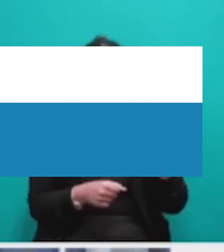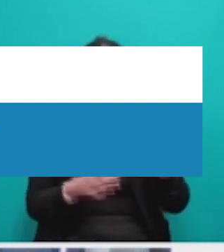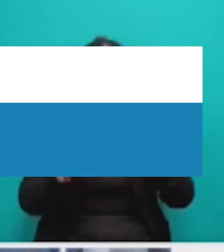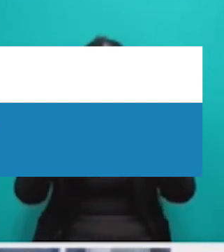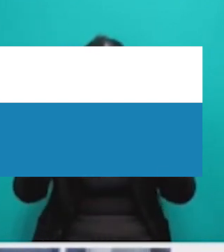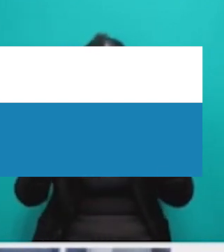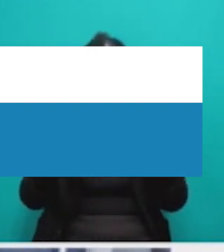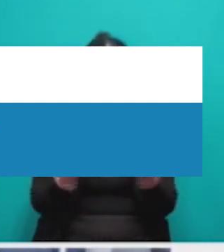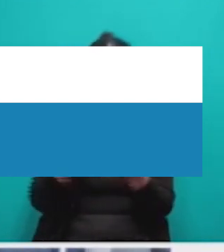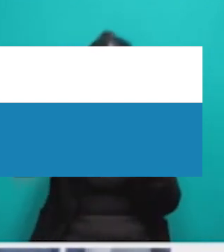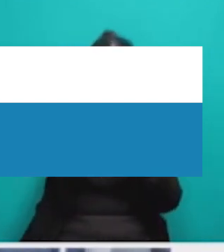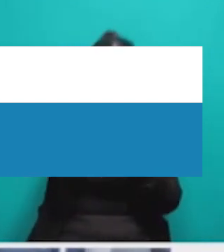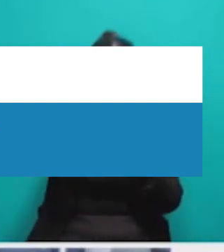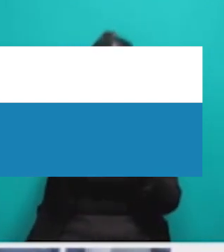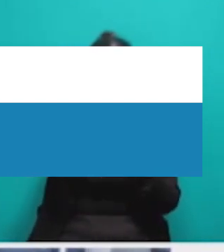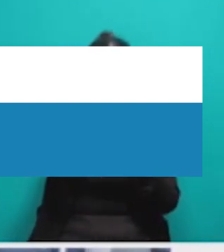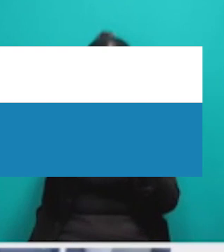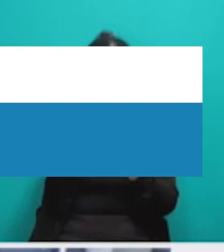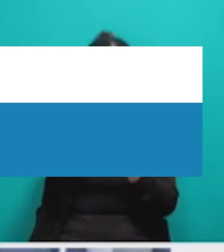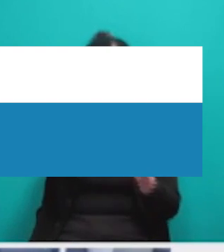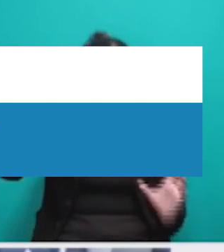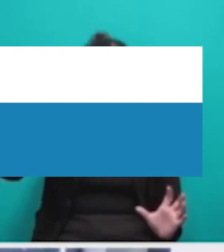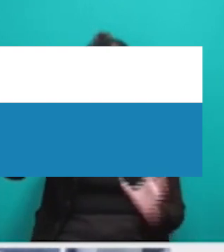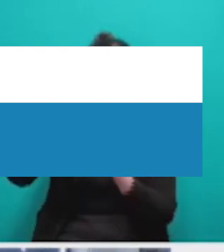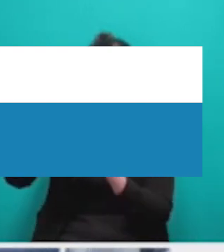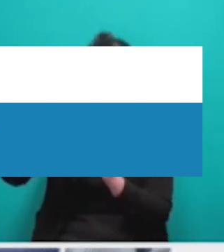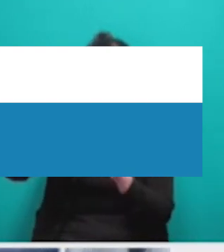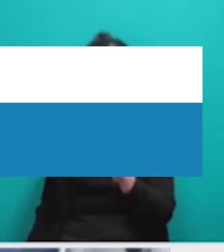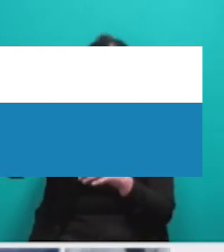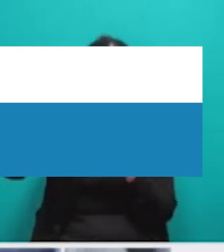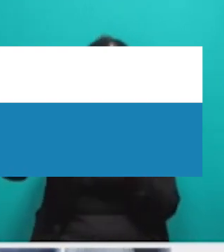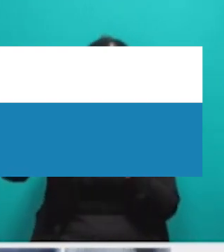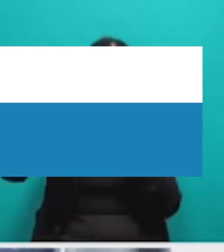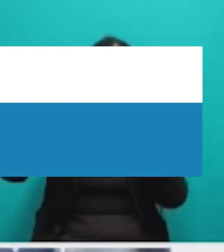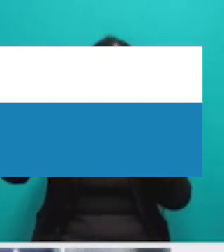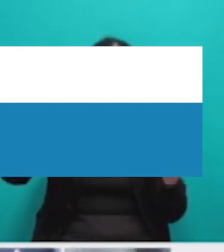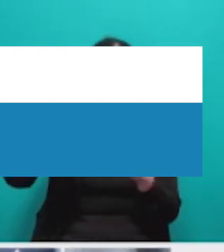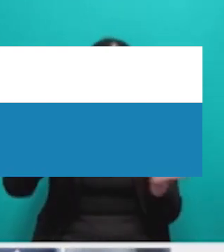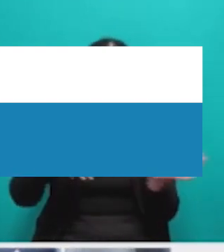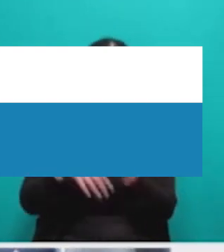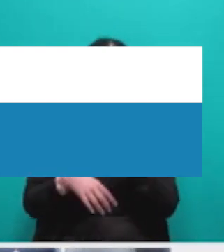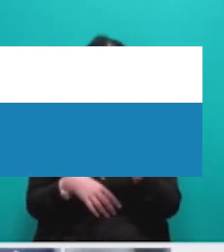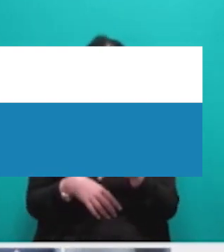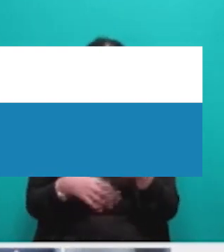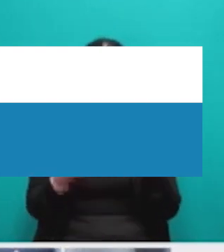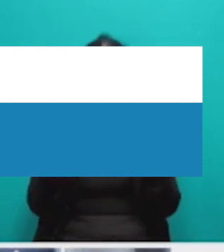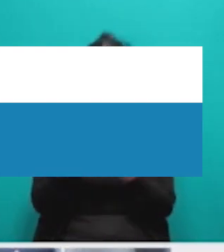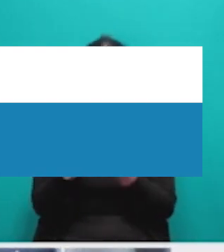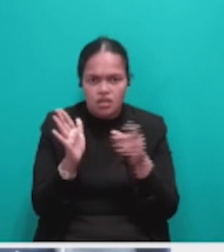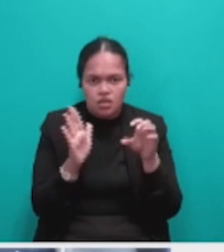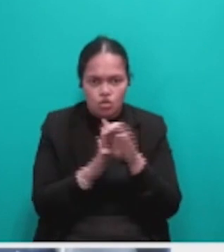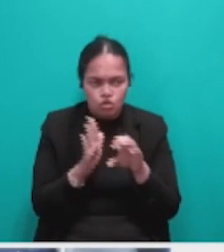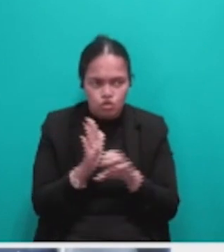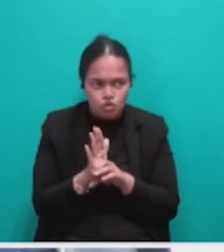after everything in relation to iTaukei, I must say at the outset that all of these things are enshrined in the Constitution.